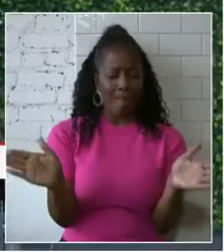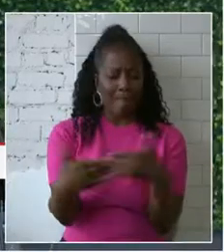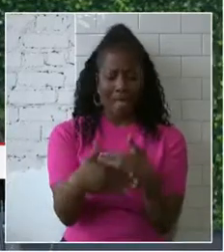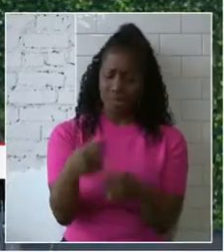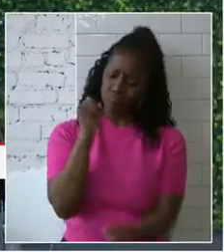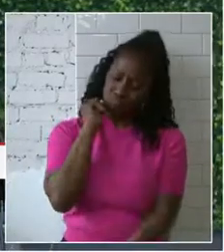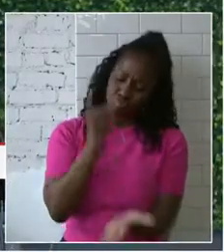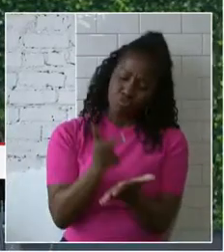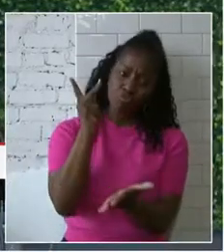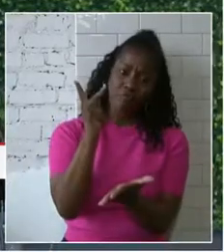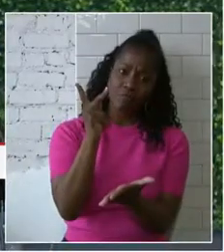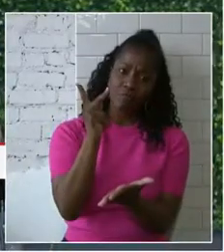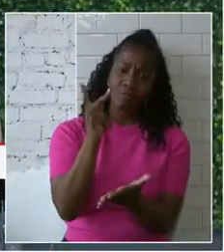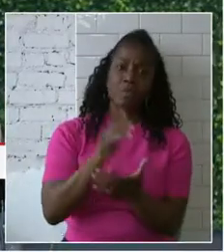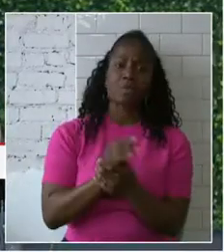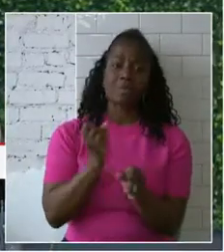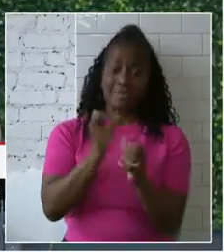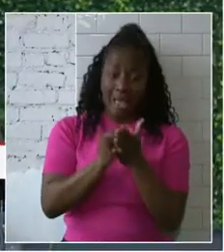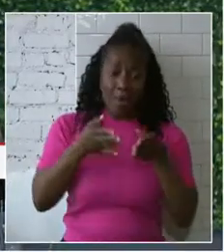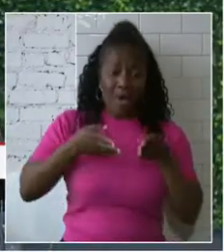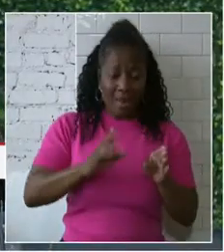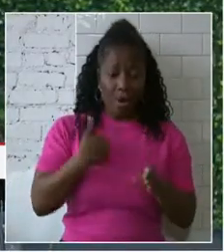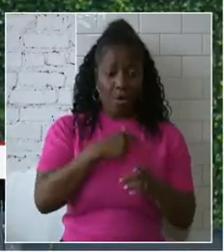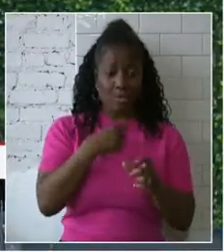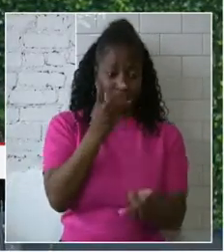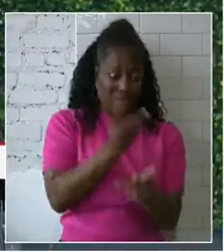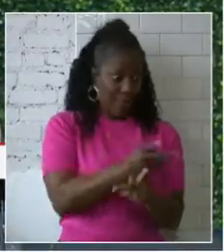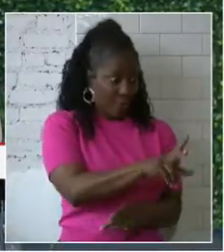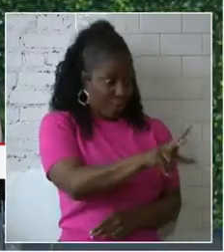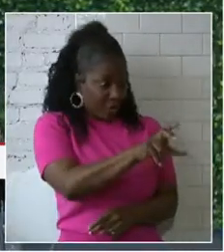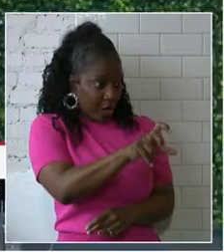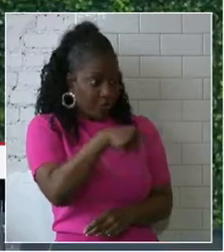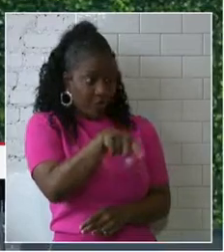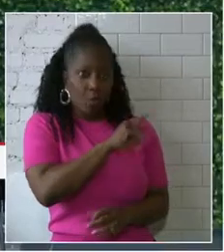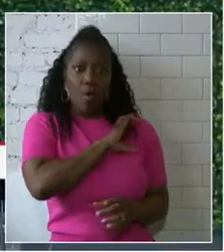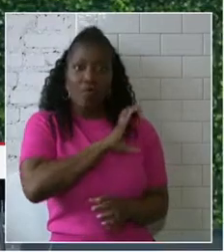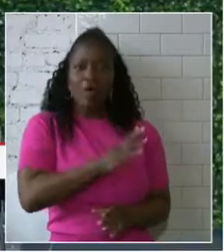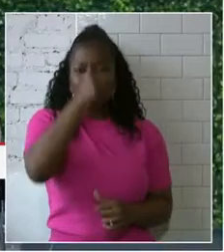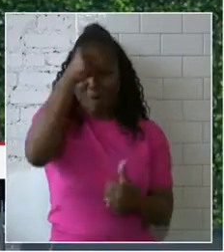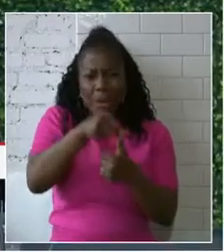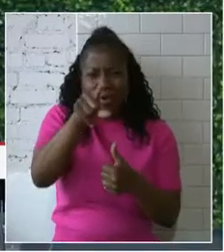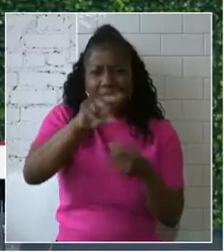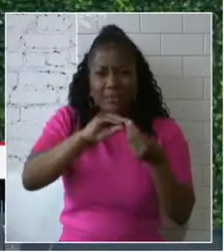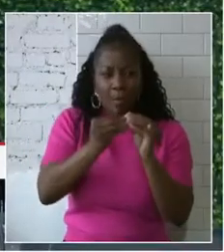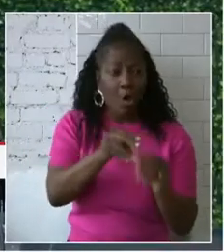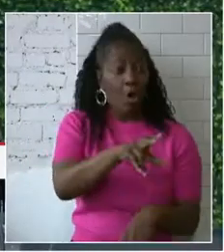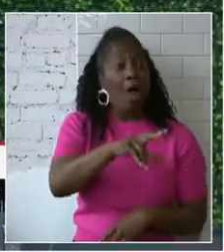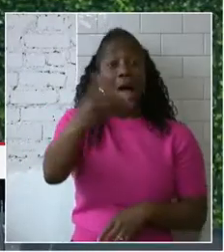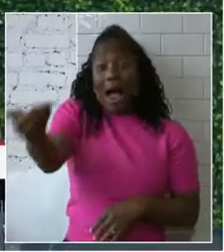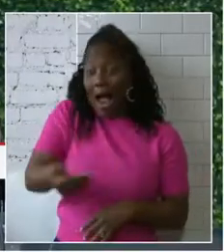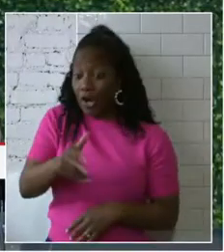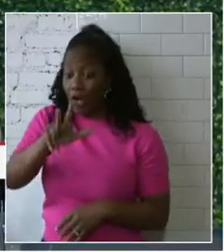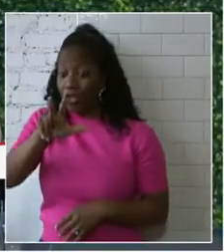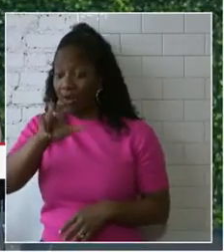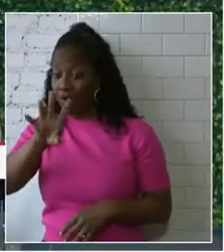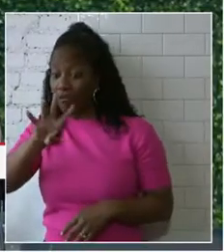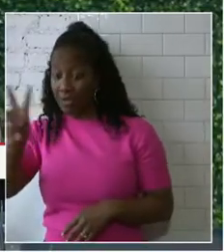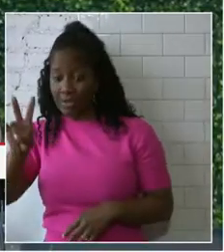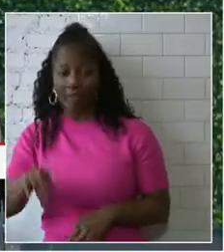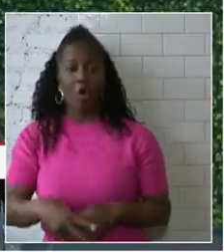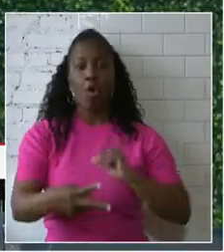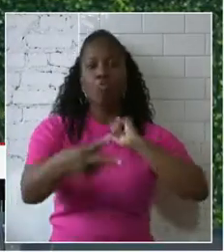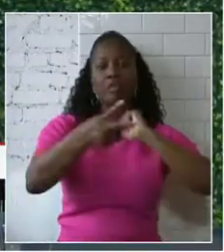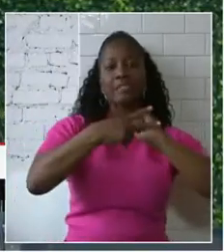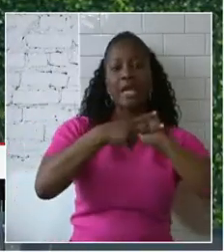which allows us to fight to keep 300 officers. Remember these numbers: hire 347, retain